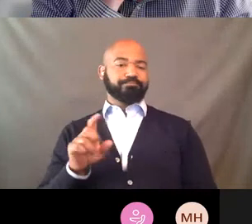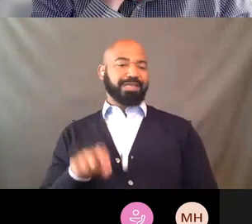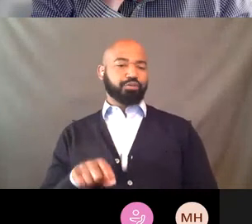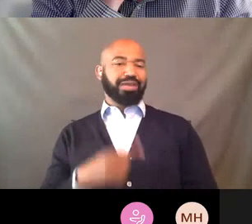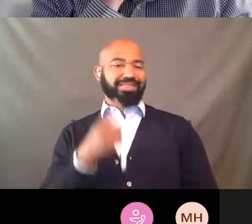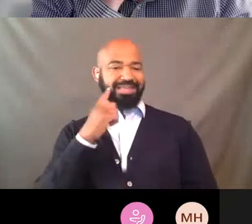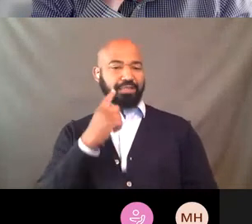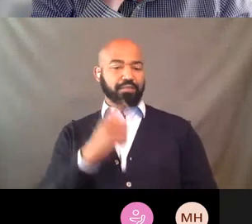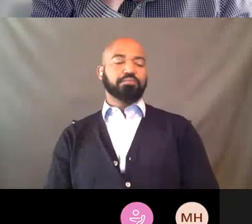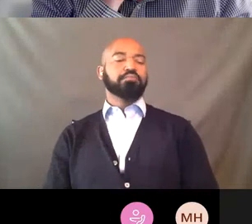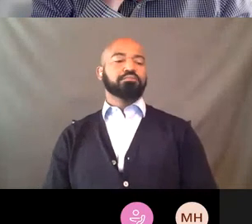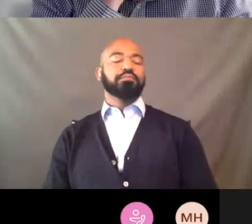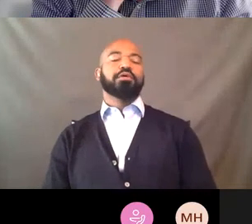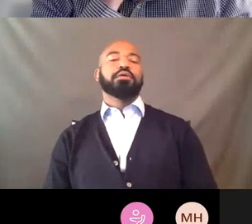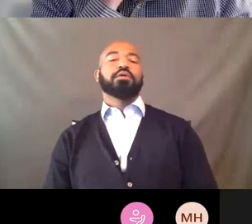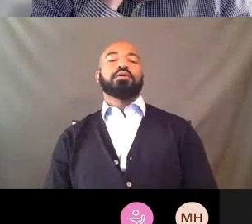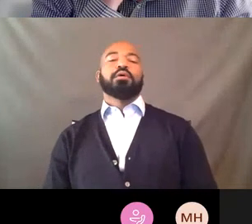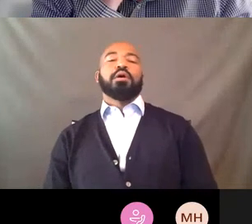Okay.